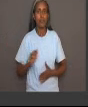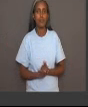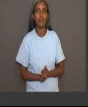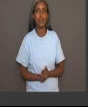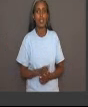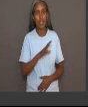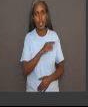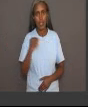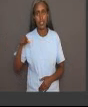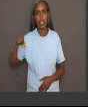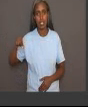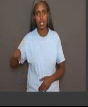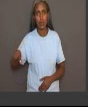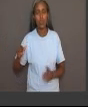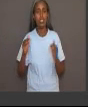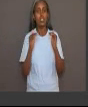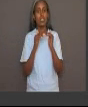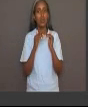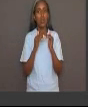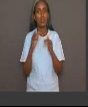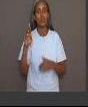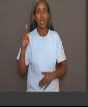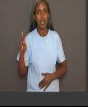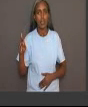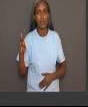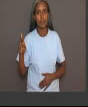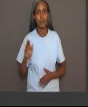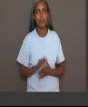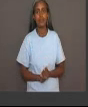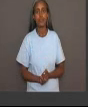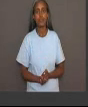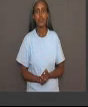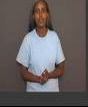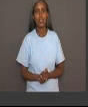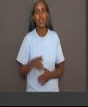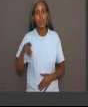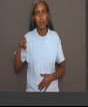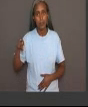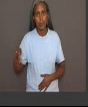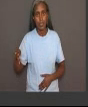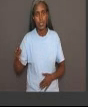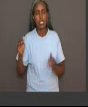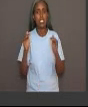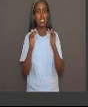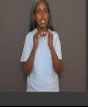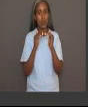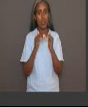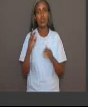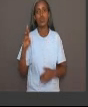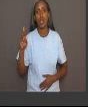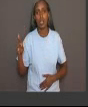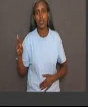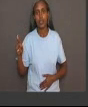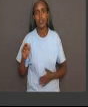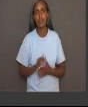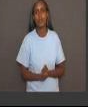Q and Q is equal to R, then P is